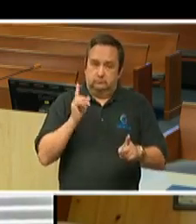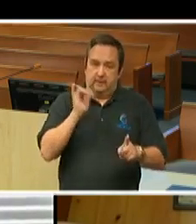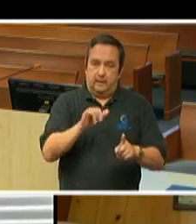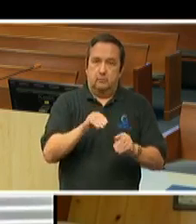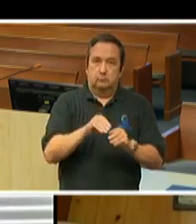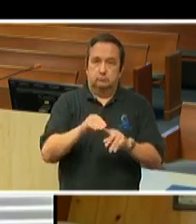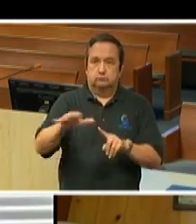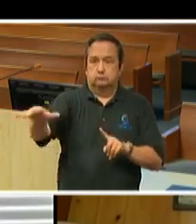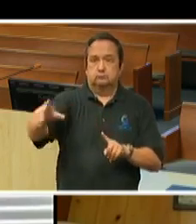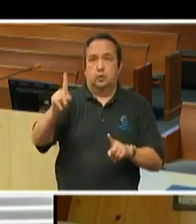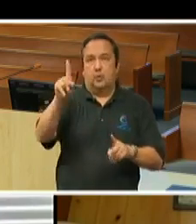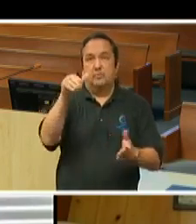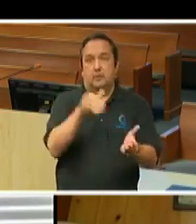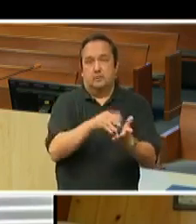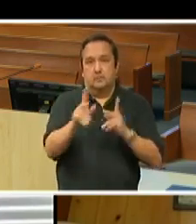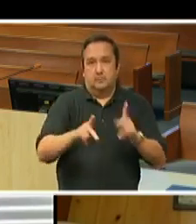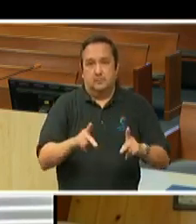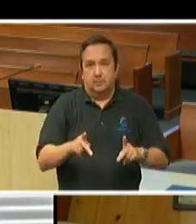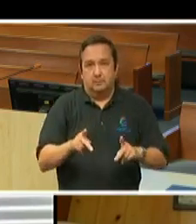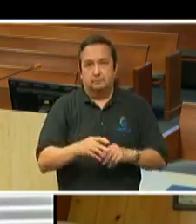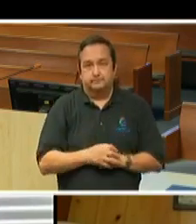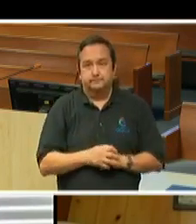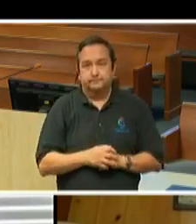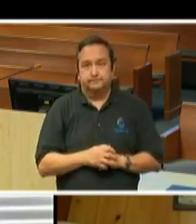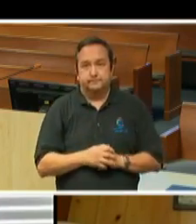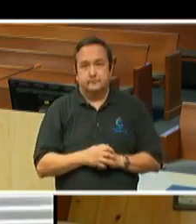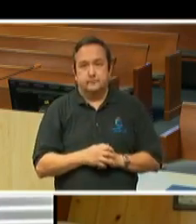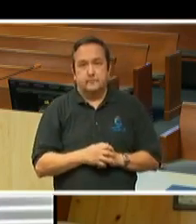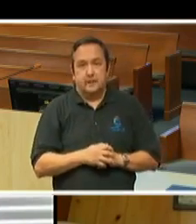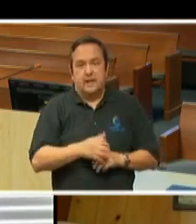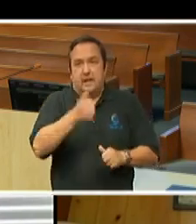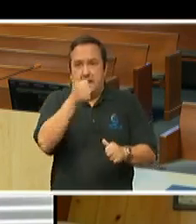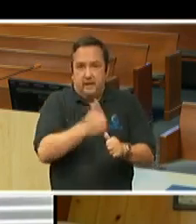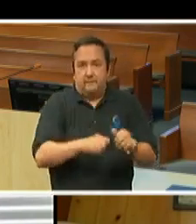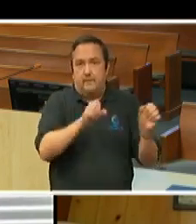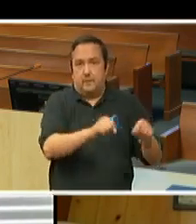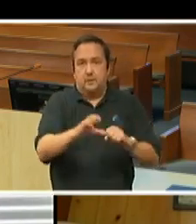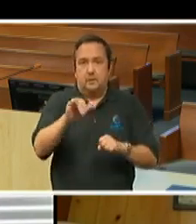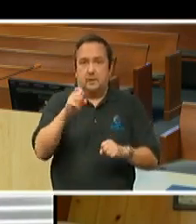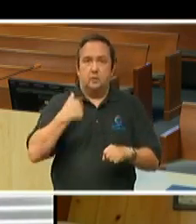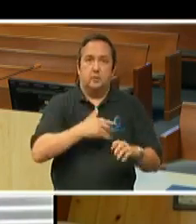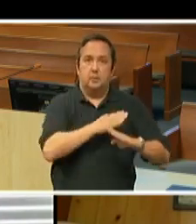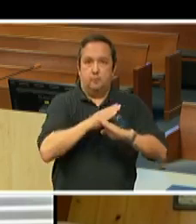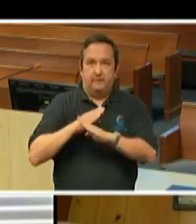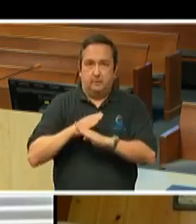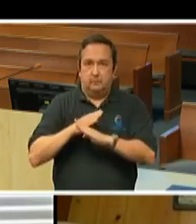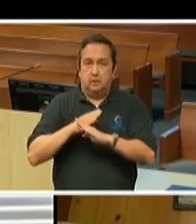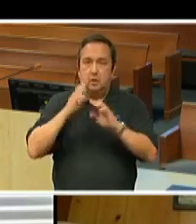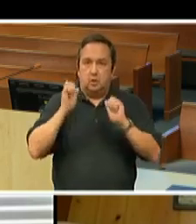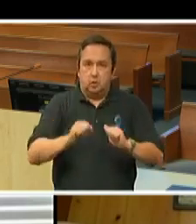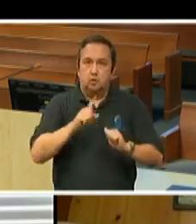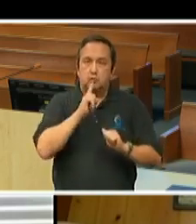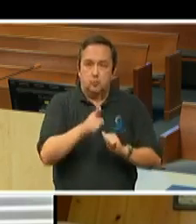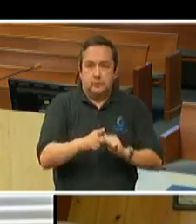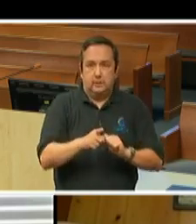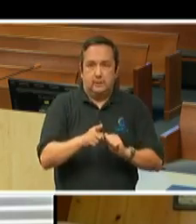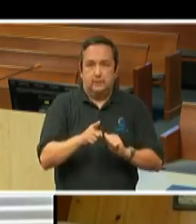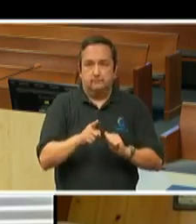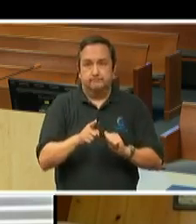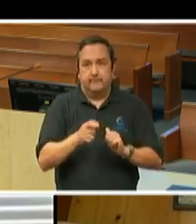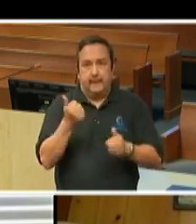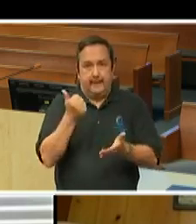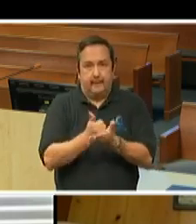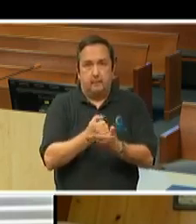spread it to 1,000 people. And so every potential case that we can prevent could exponentially really